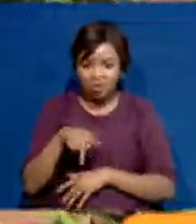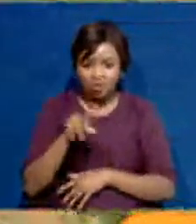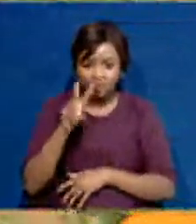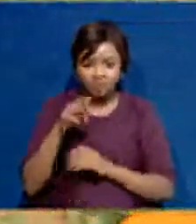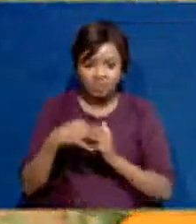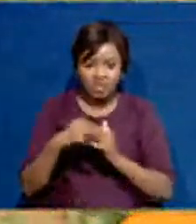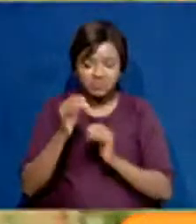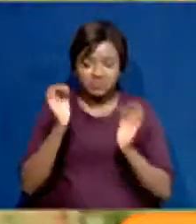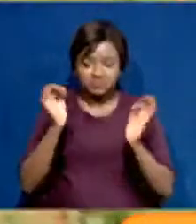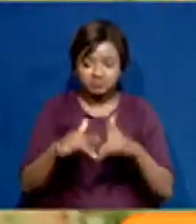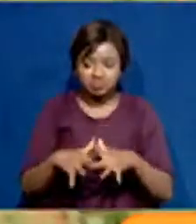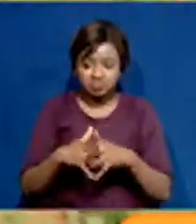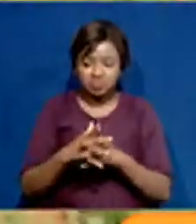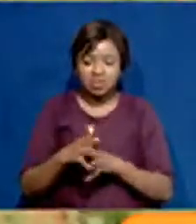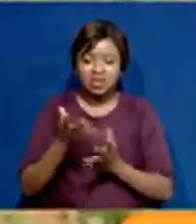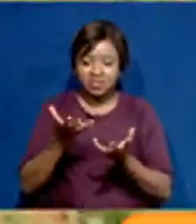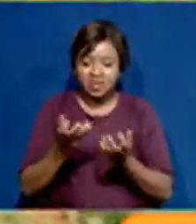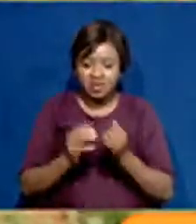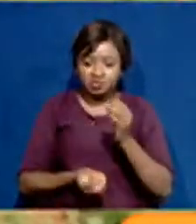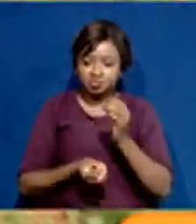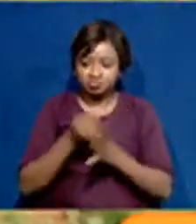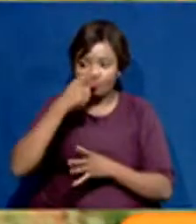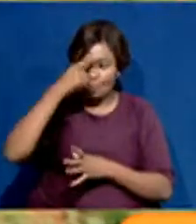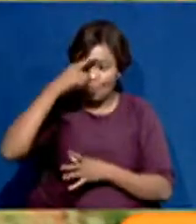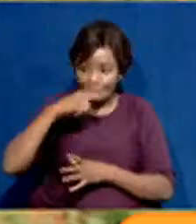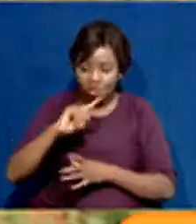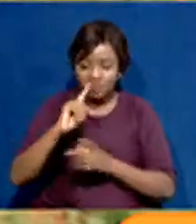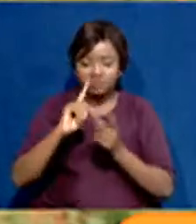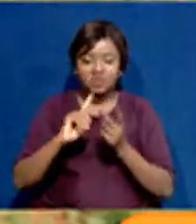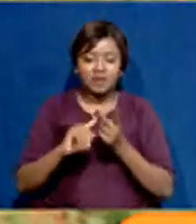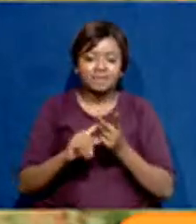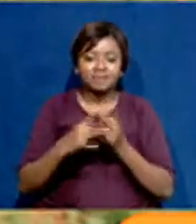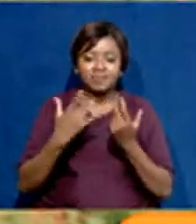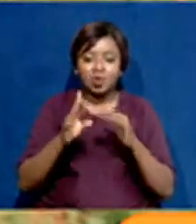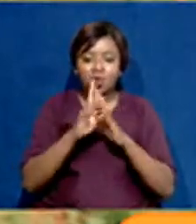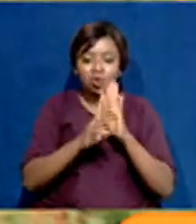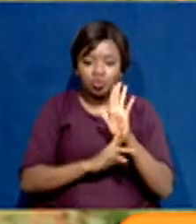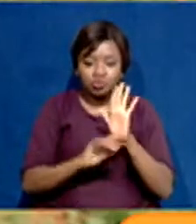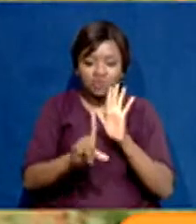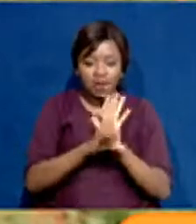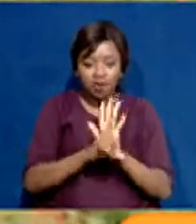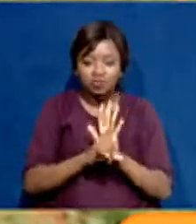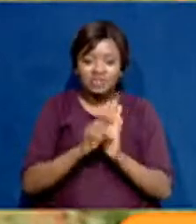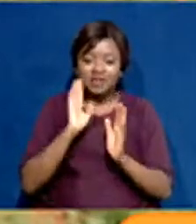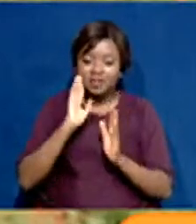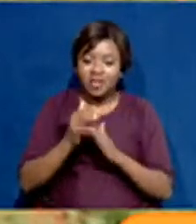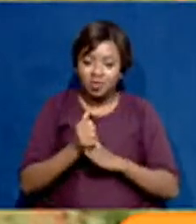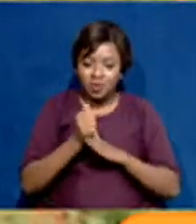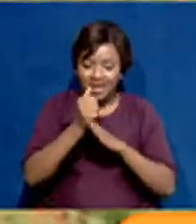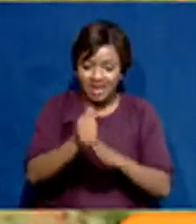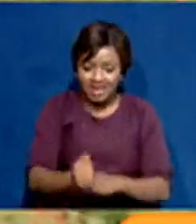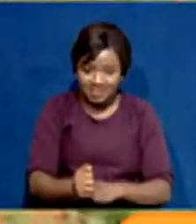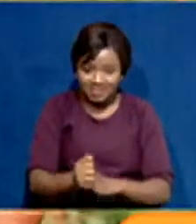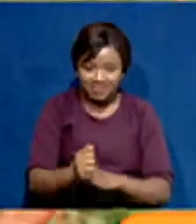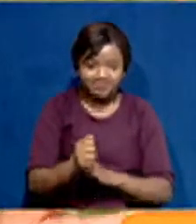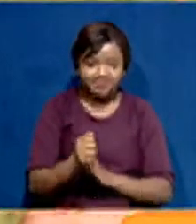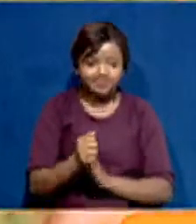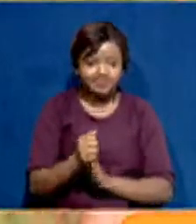Dubai. Watangeneza policies au sheria ambao zitaongoza